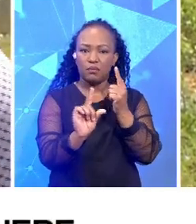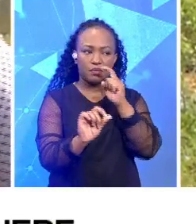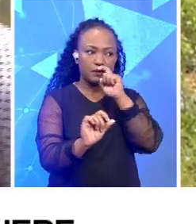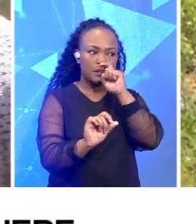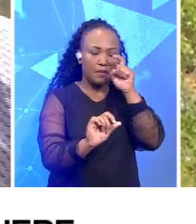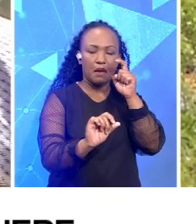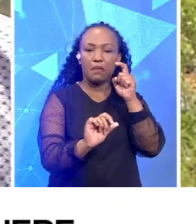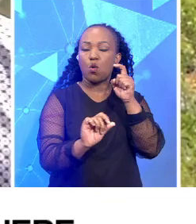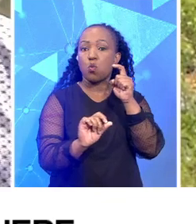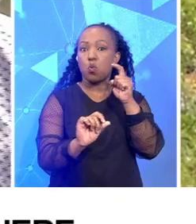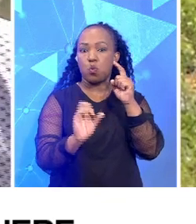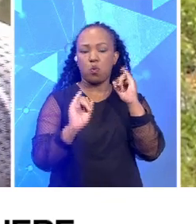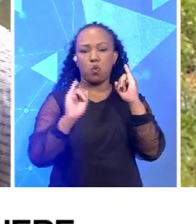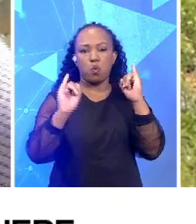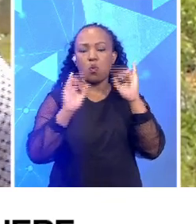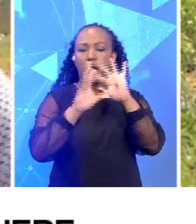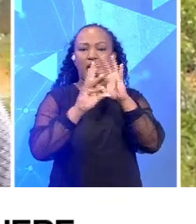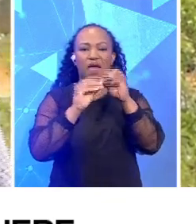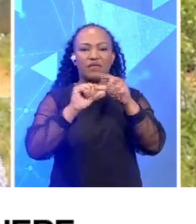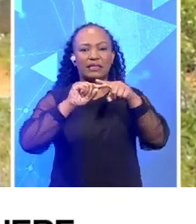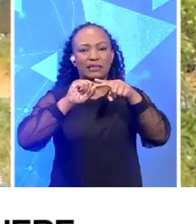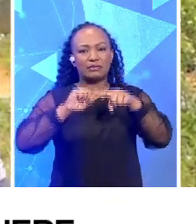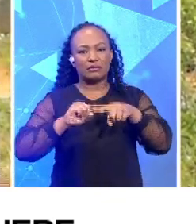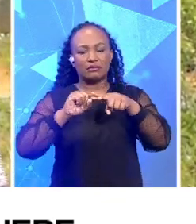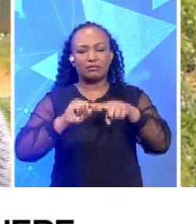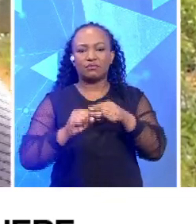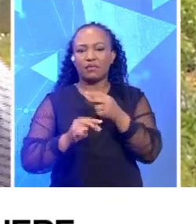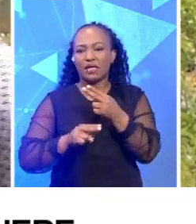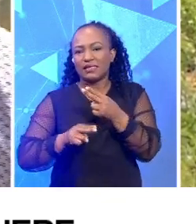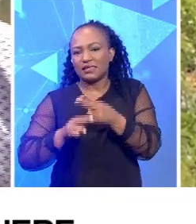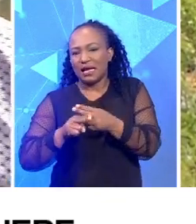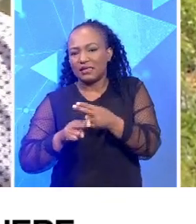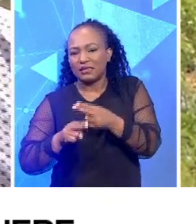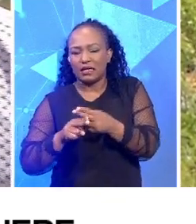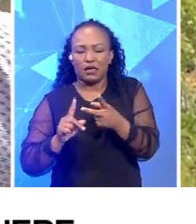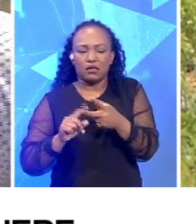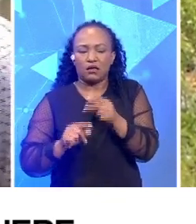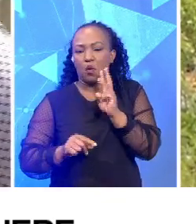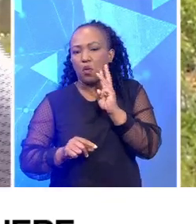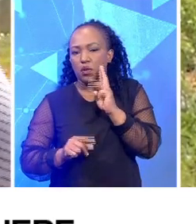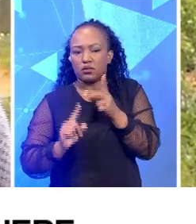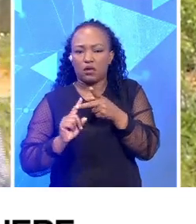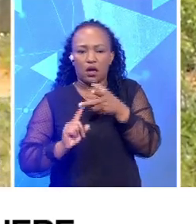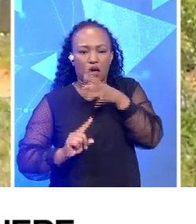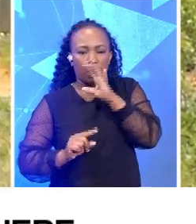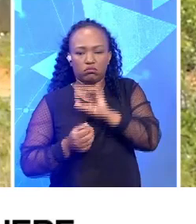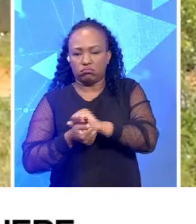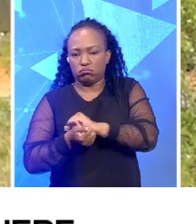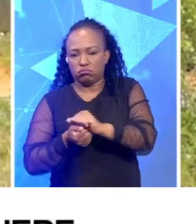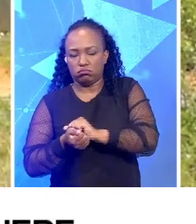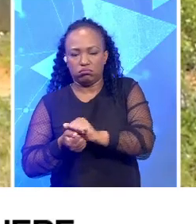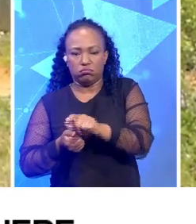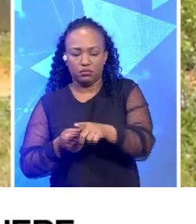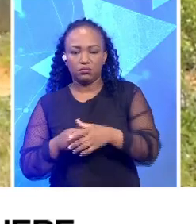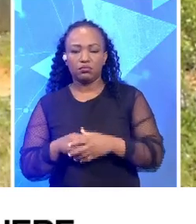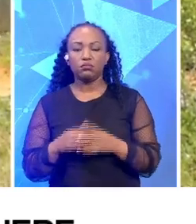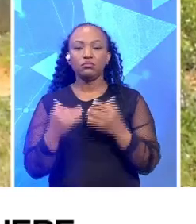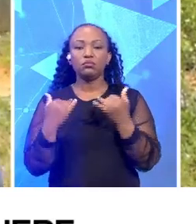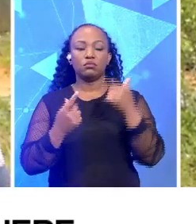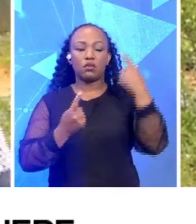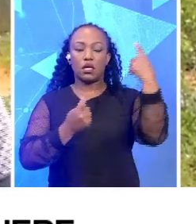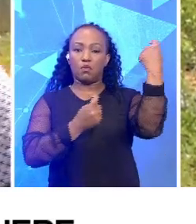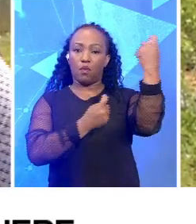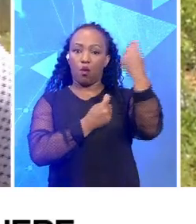live without water, where everything depends on sanitation, talking about drinking water, washing, and also answering the call of nature. In